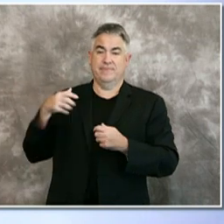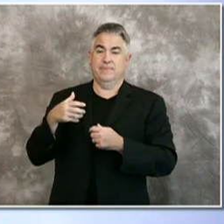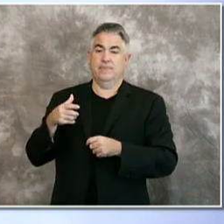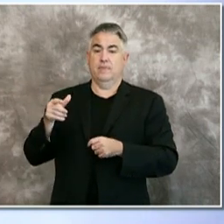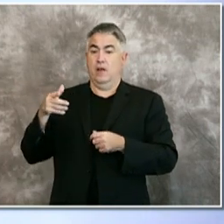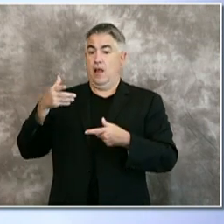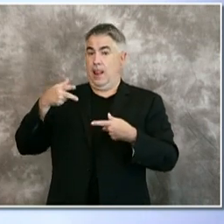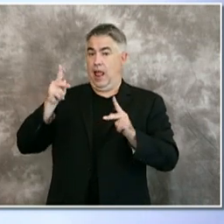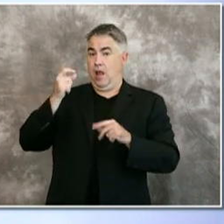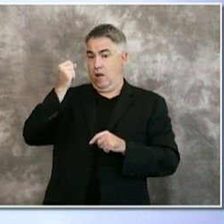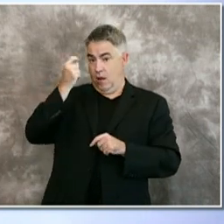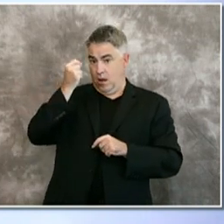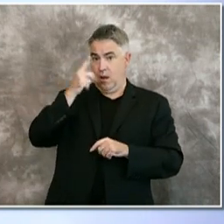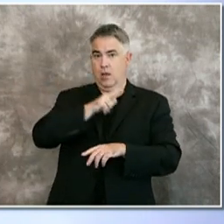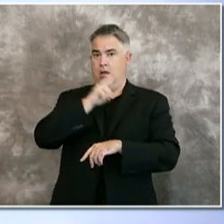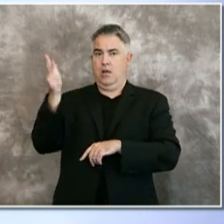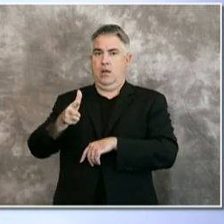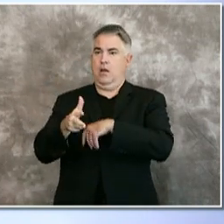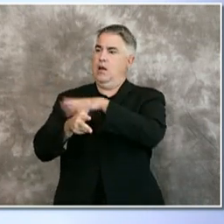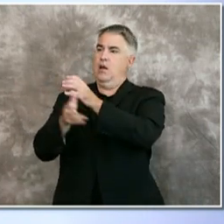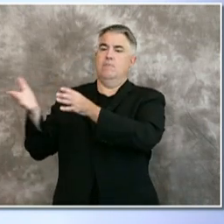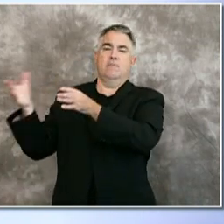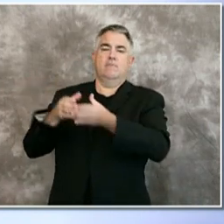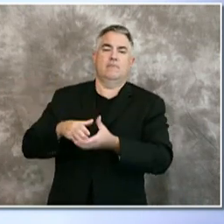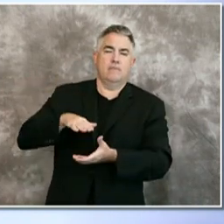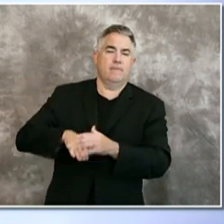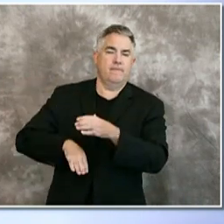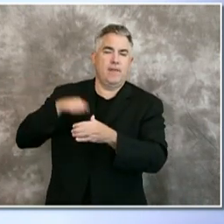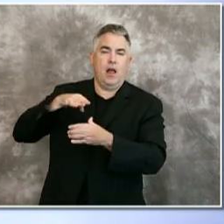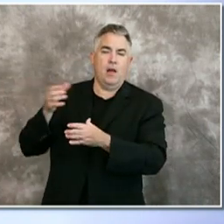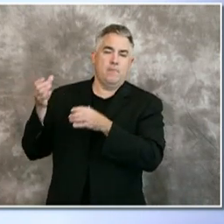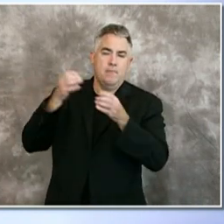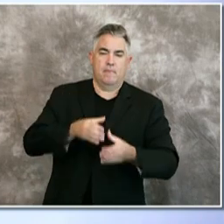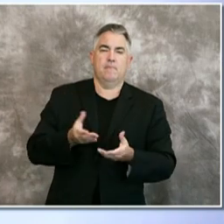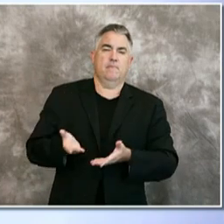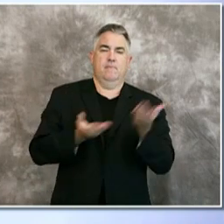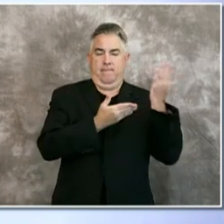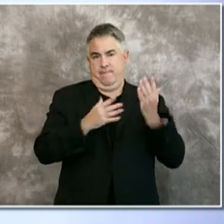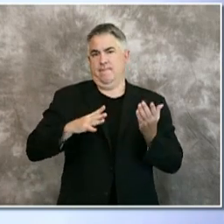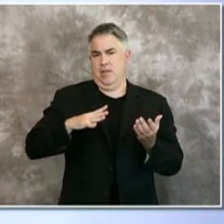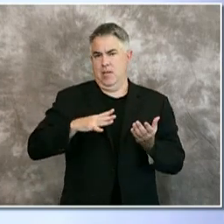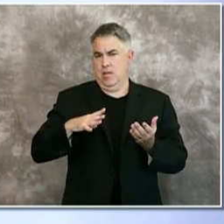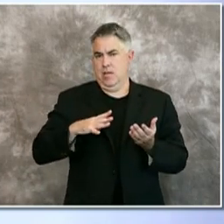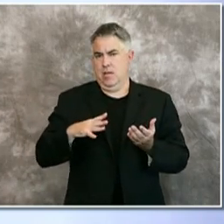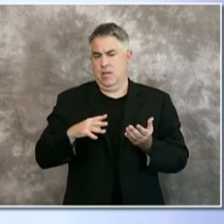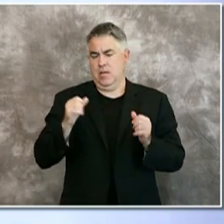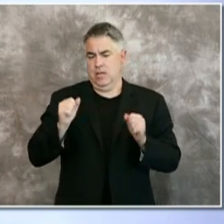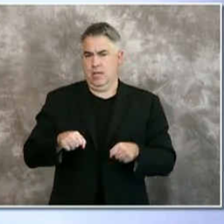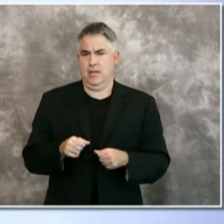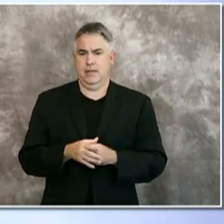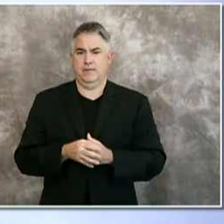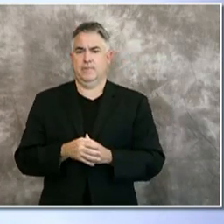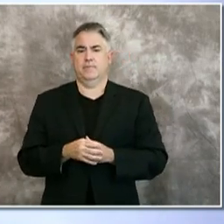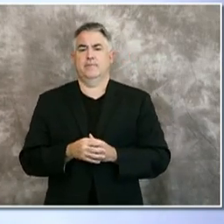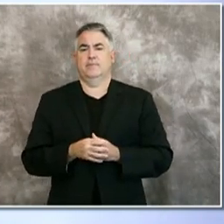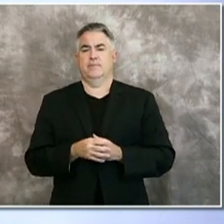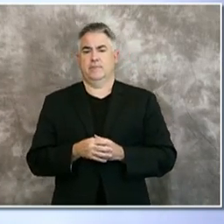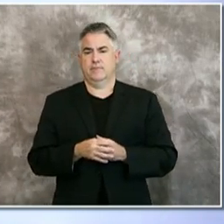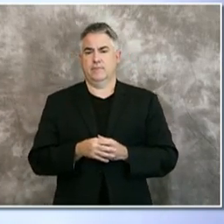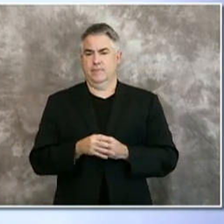to do curbside sales of your products, both to allow for pickup of your